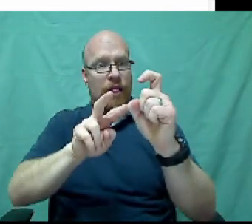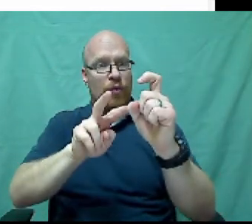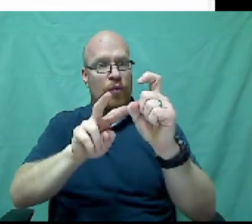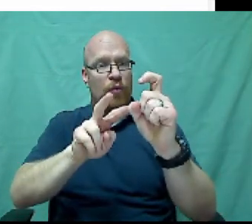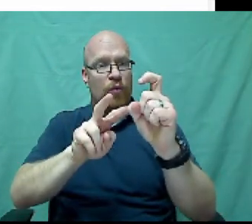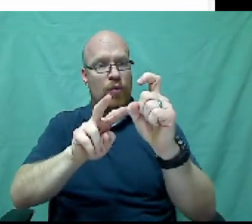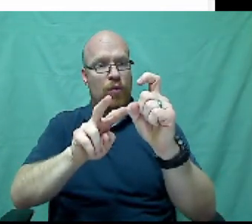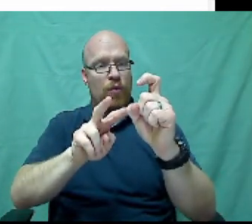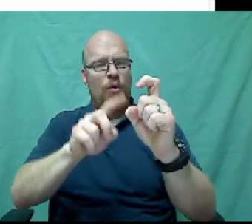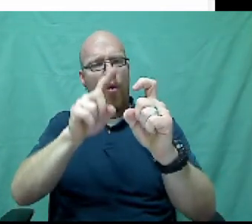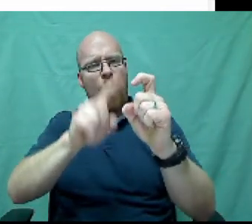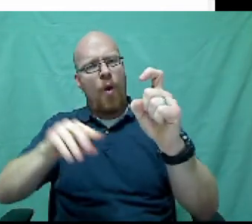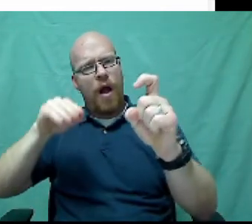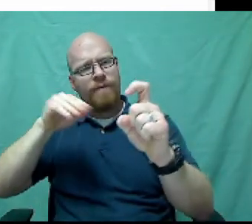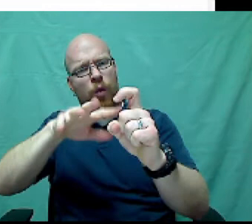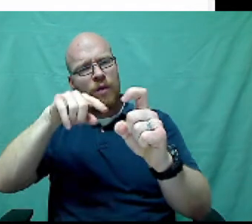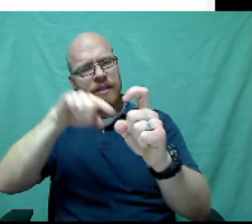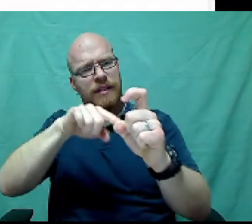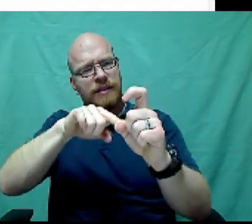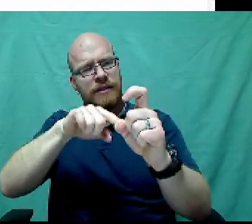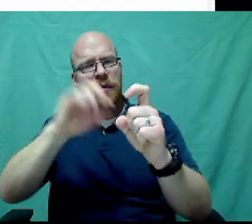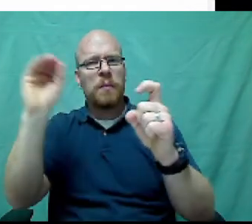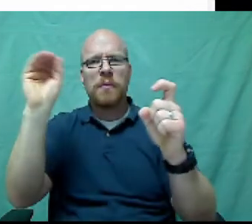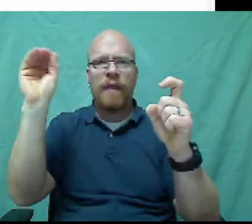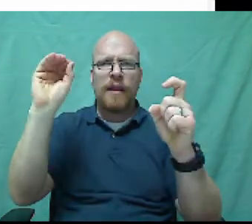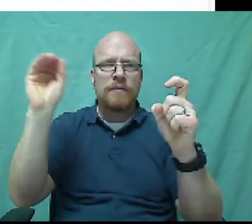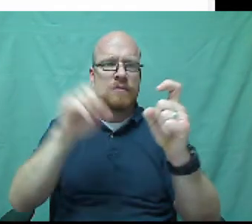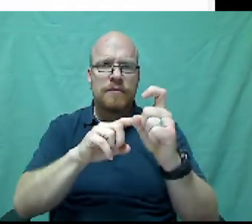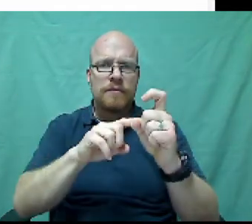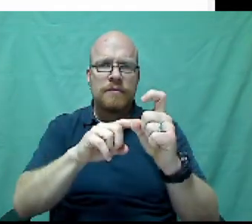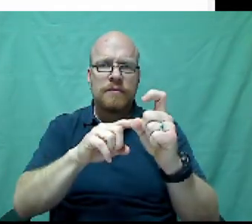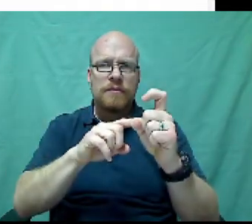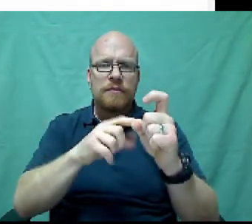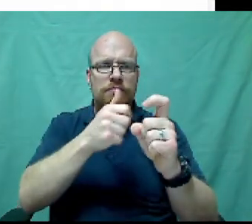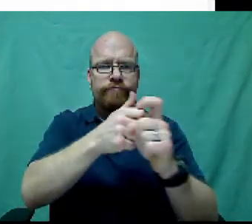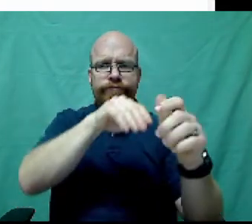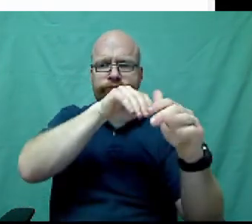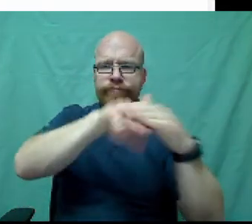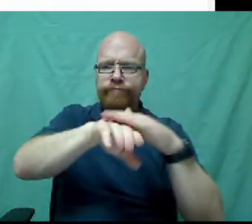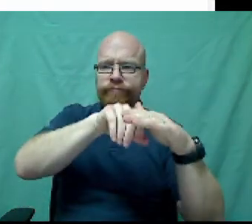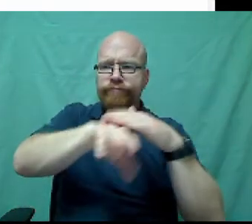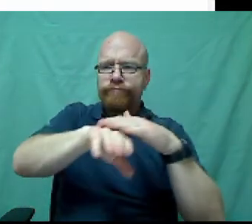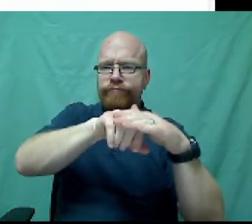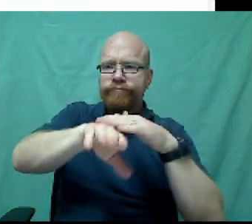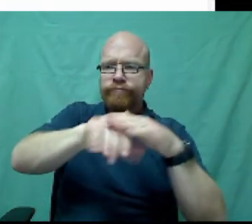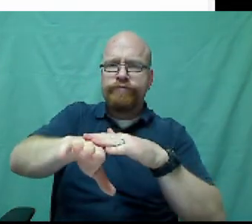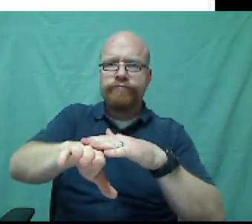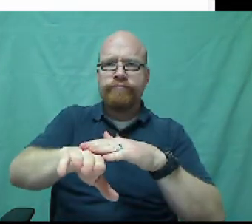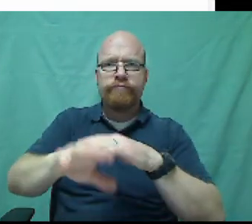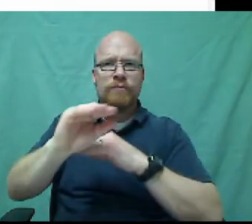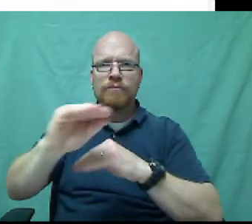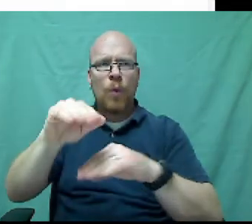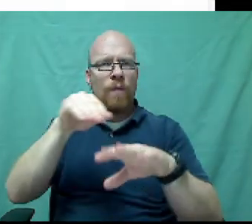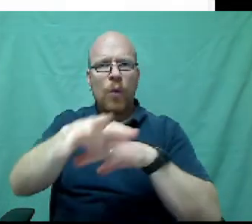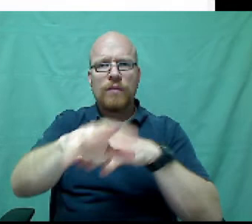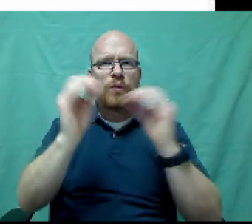it's independent. The x value is not influenced by anything